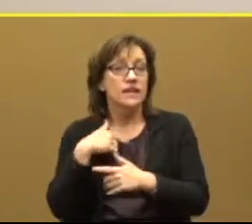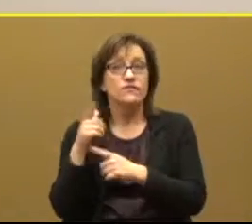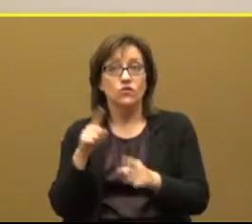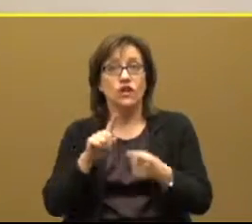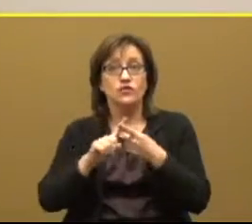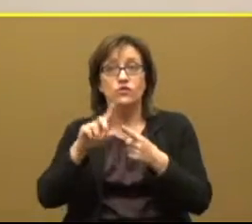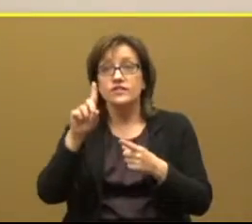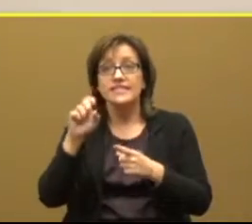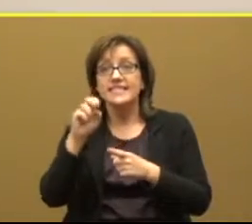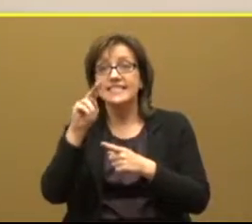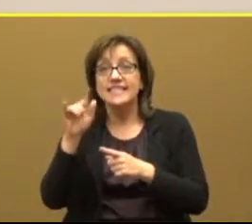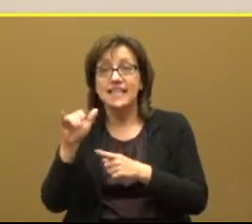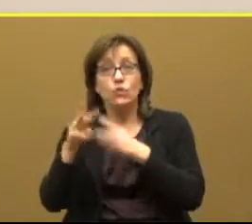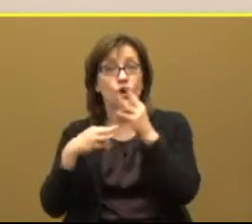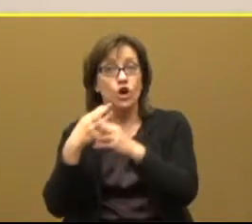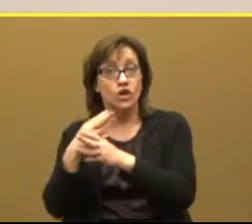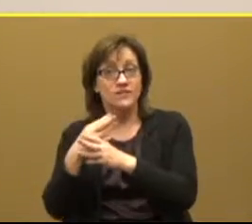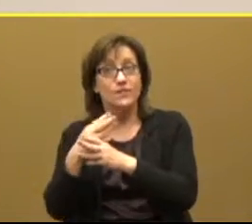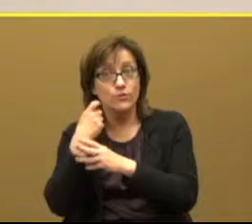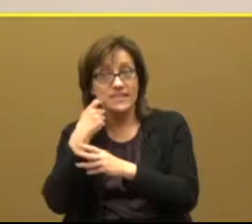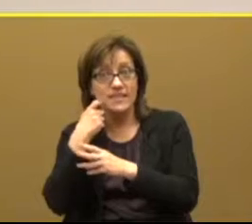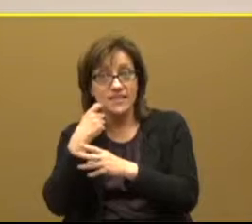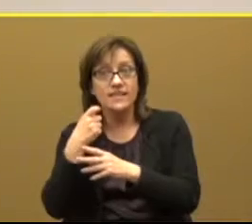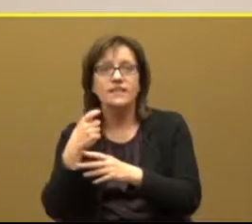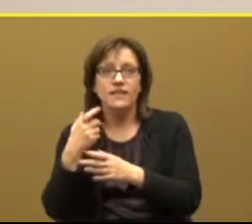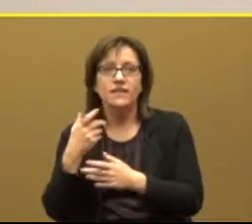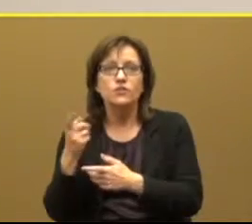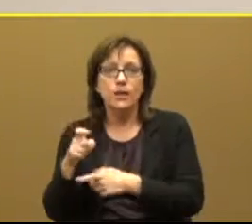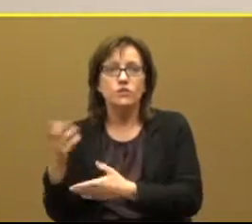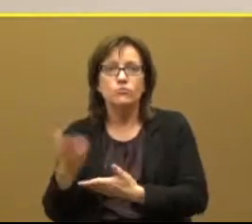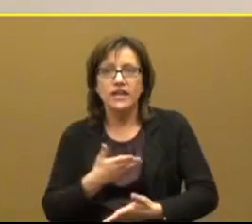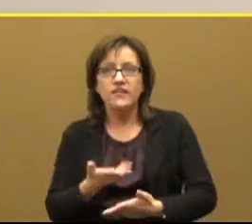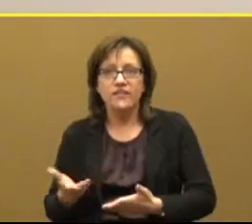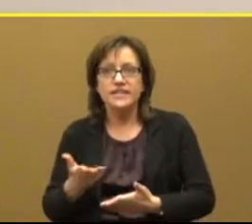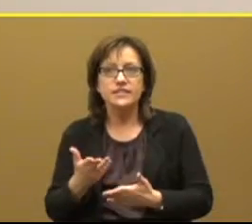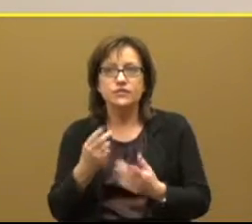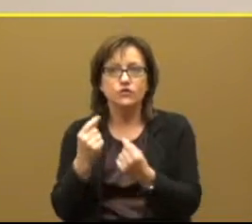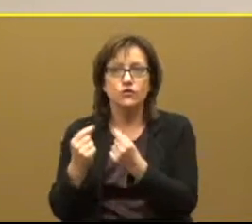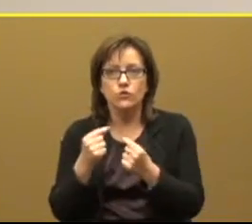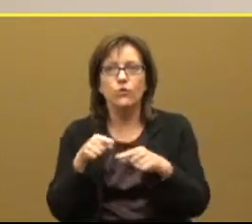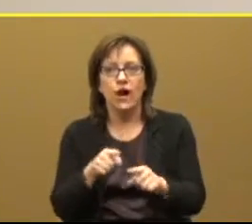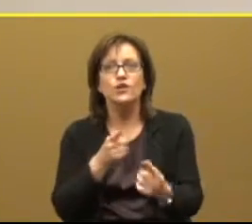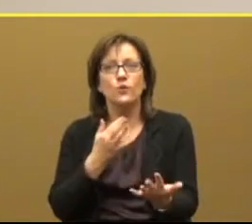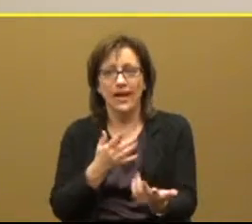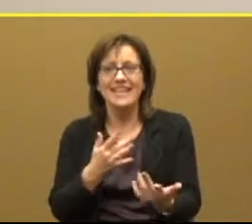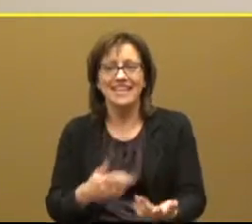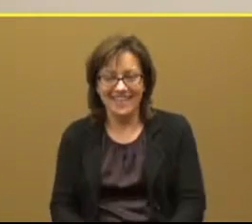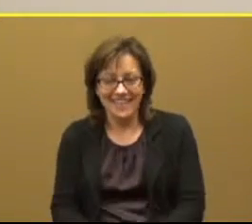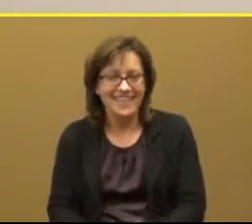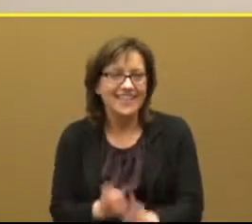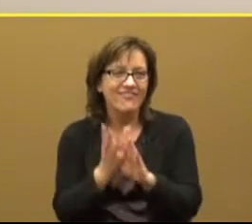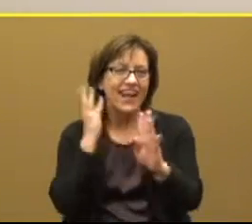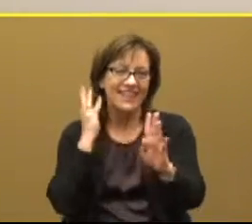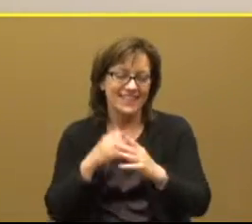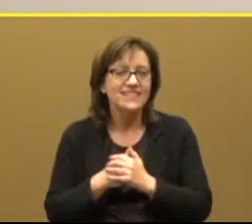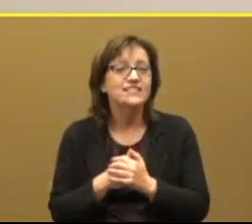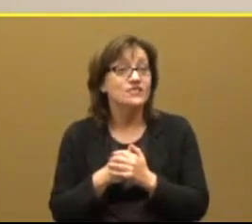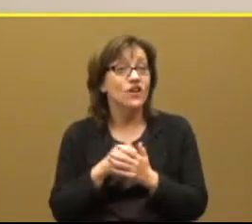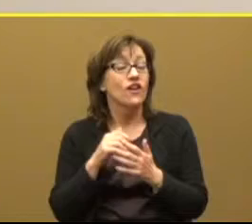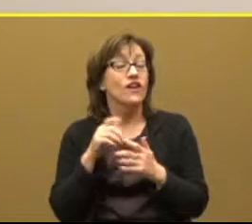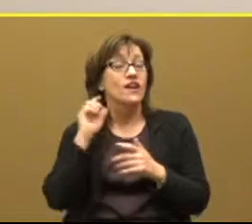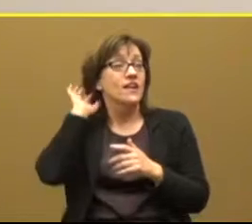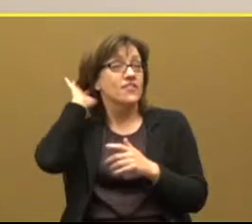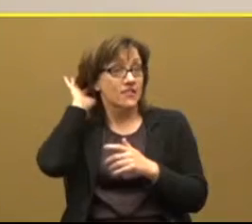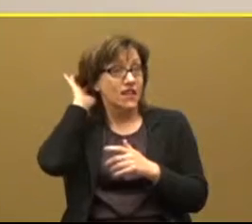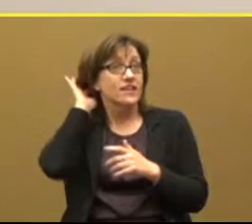fidgets, right? So it's appropriate to have fidgets in your wait area. So that's one of the things that we did. But